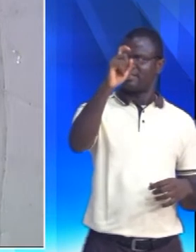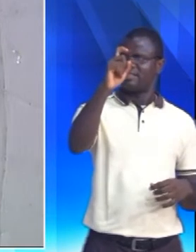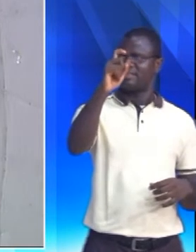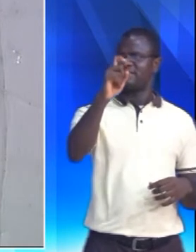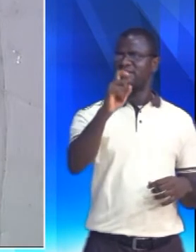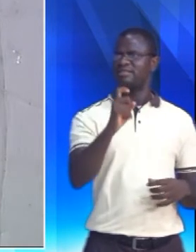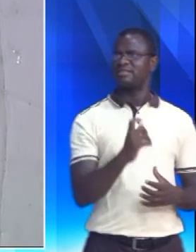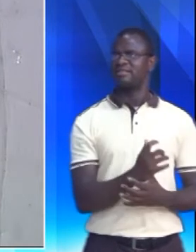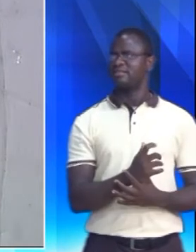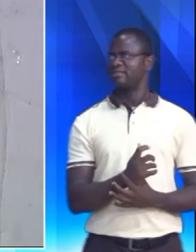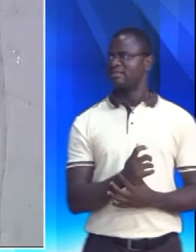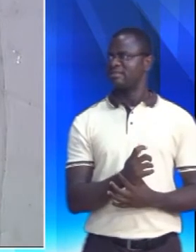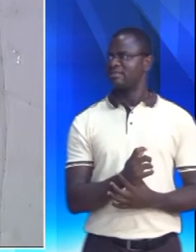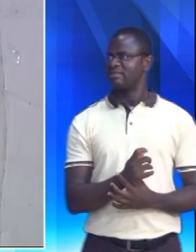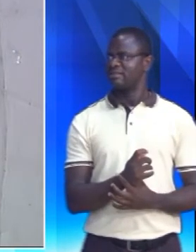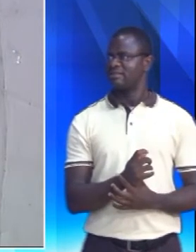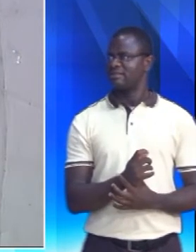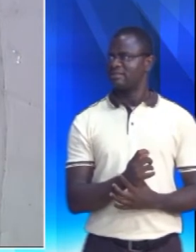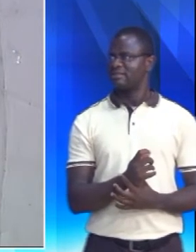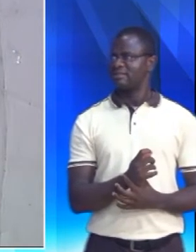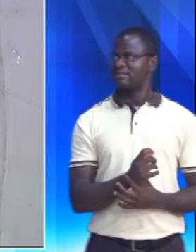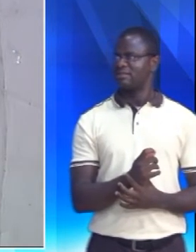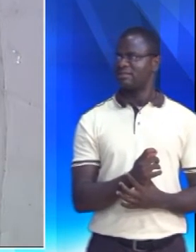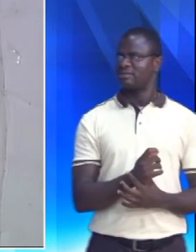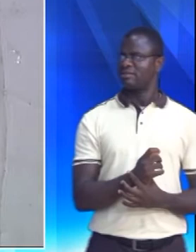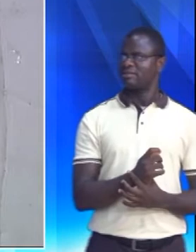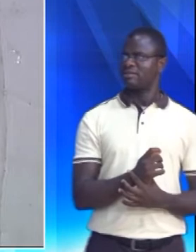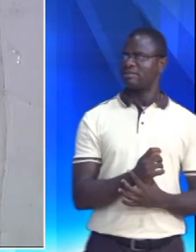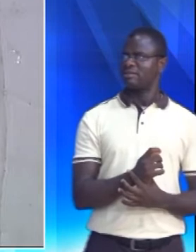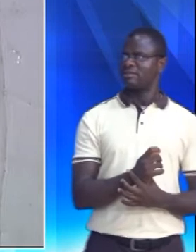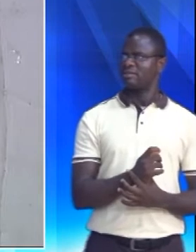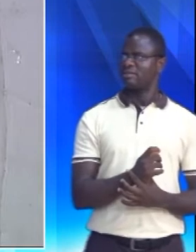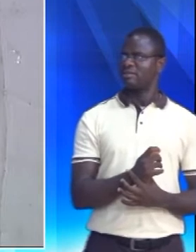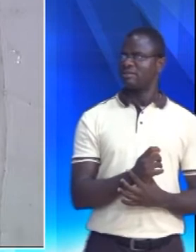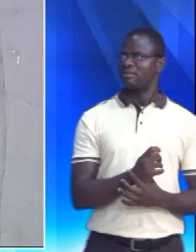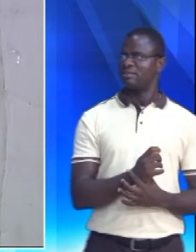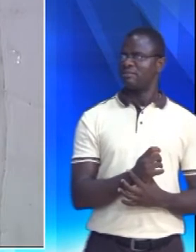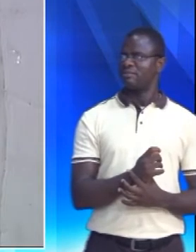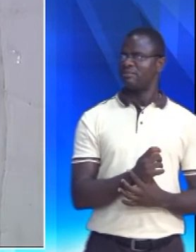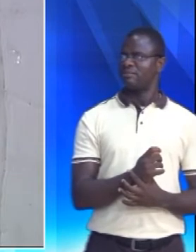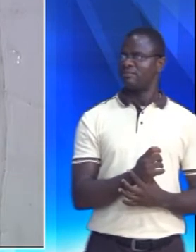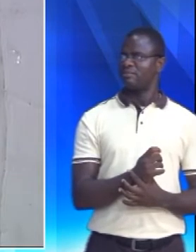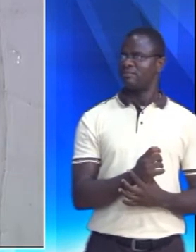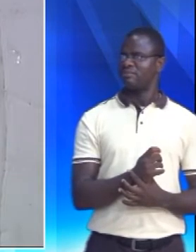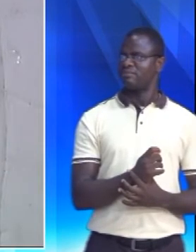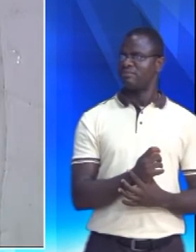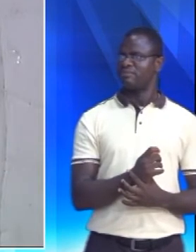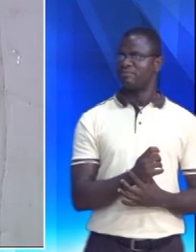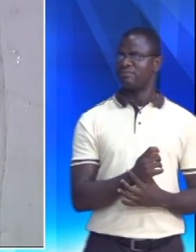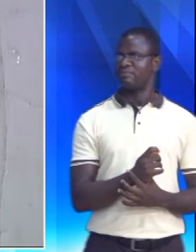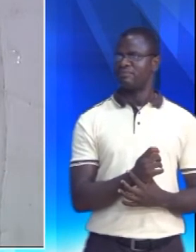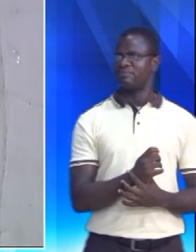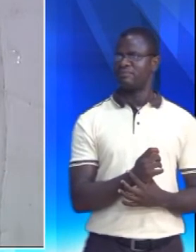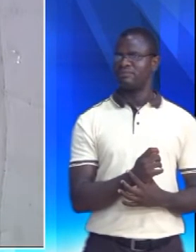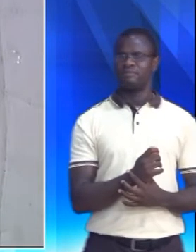representing the base. 4x is representing the exponent. In this one, we